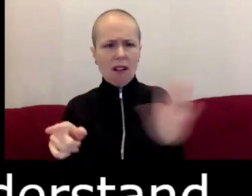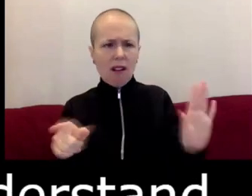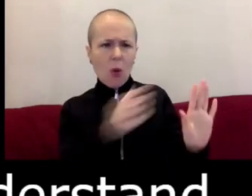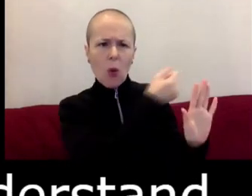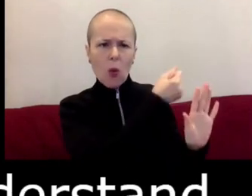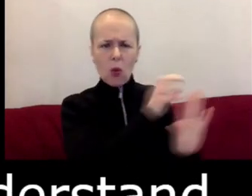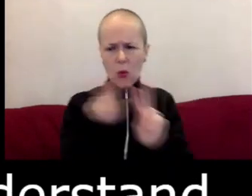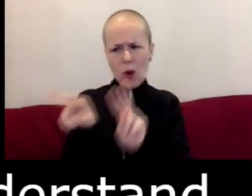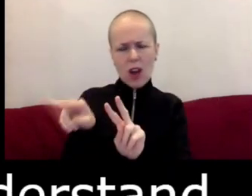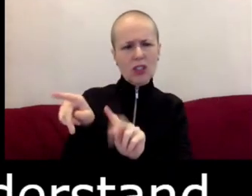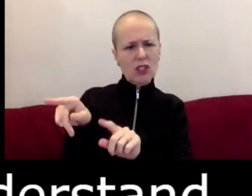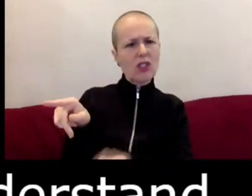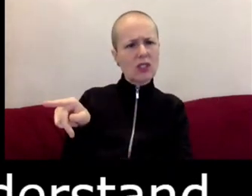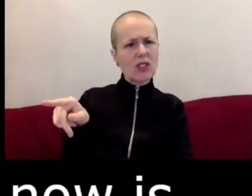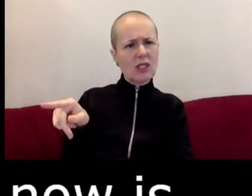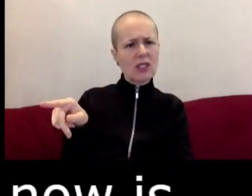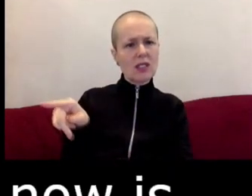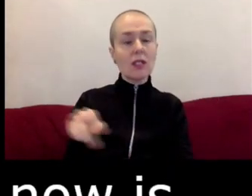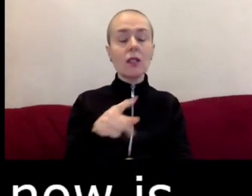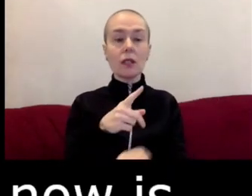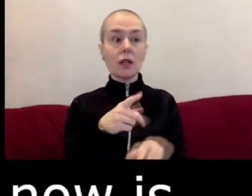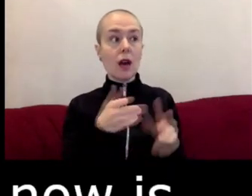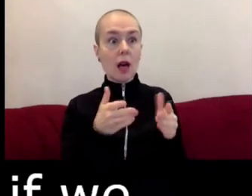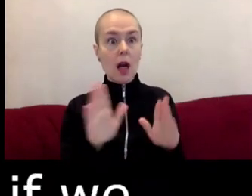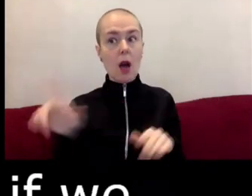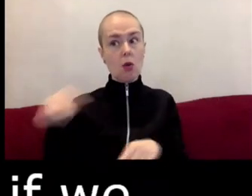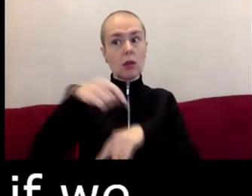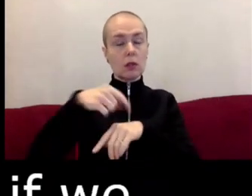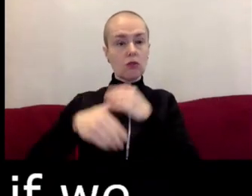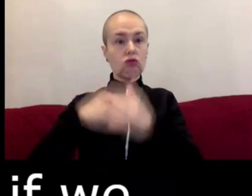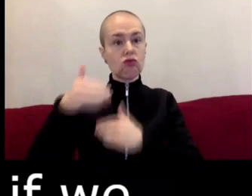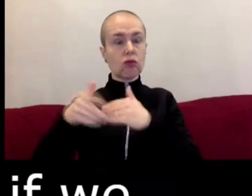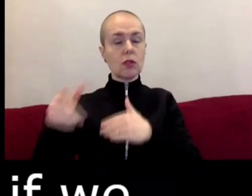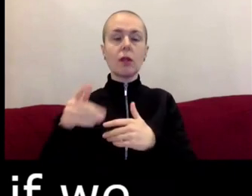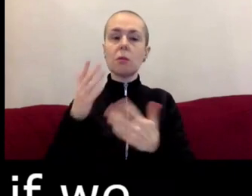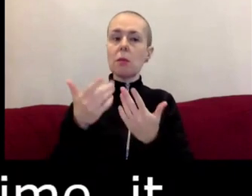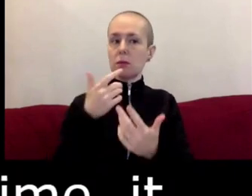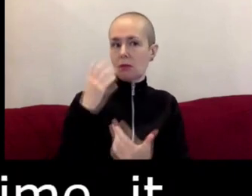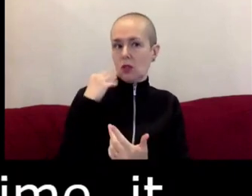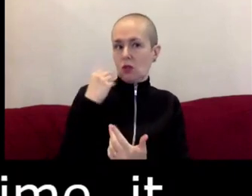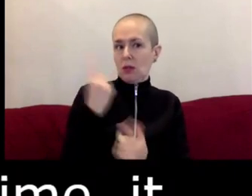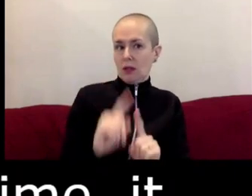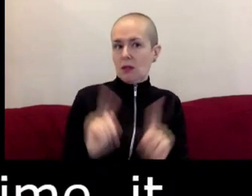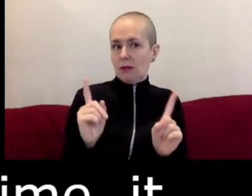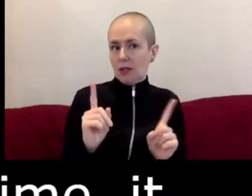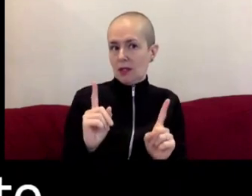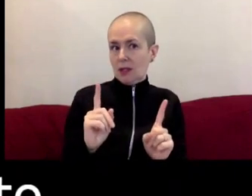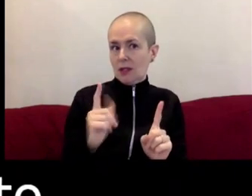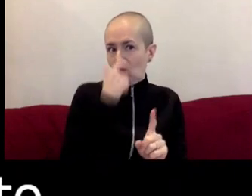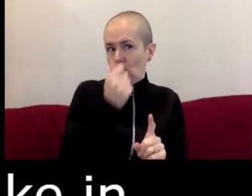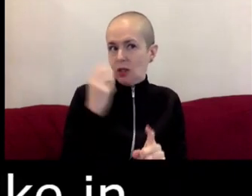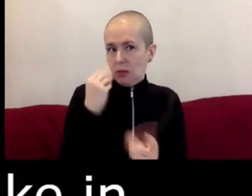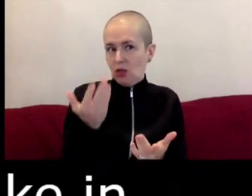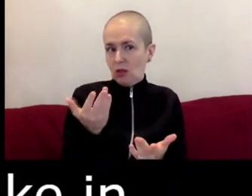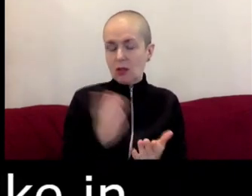we just let them take their time, it actually is going to lead to something interesting. Like in this picture, one of them,